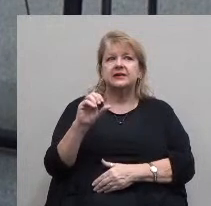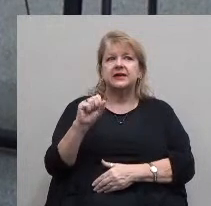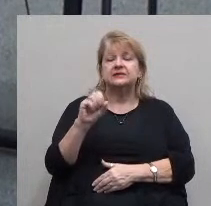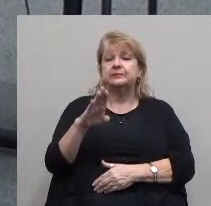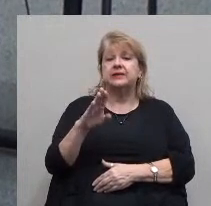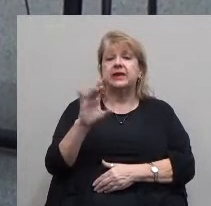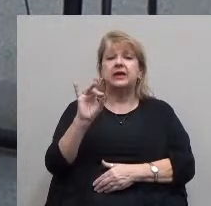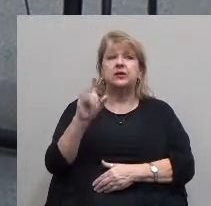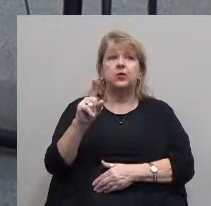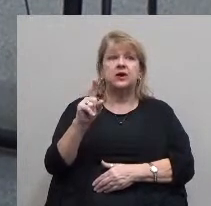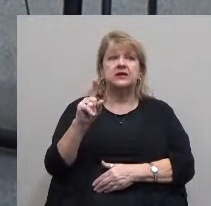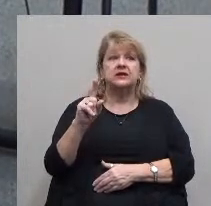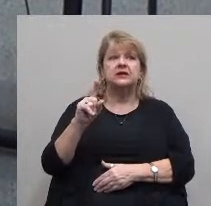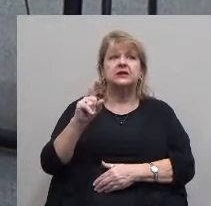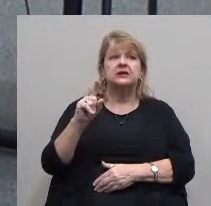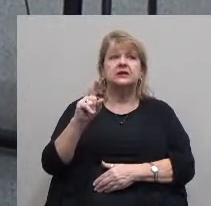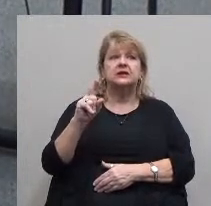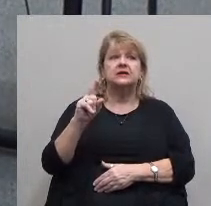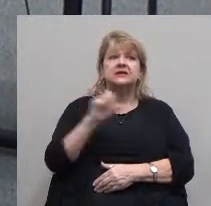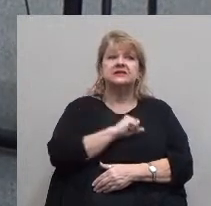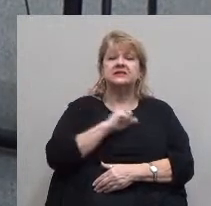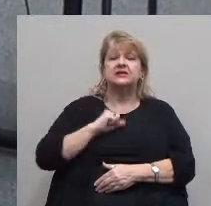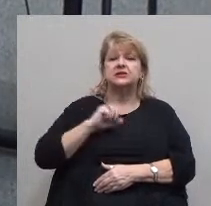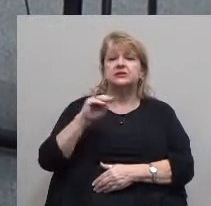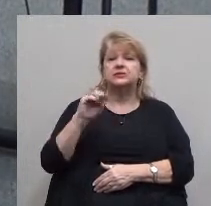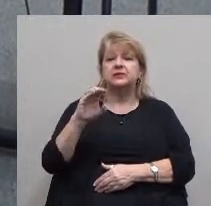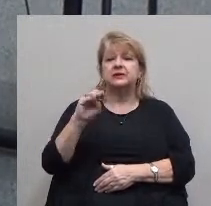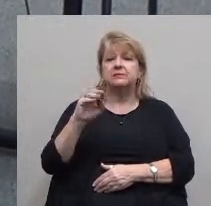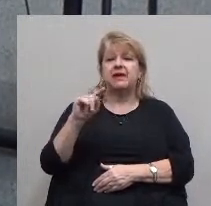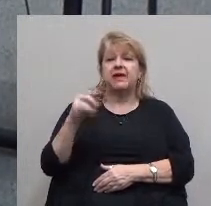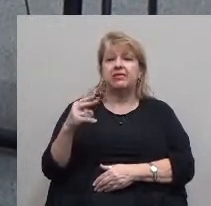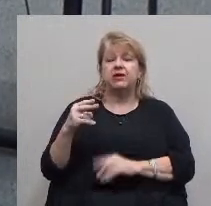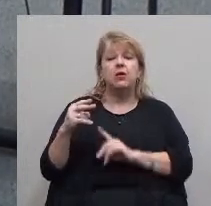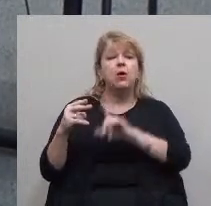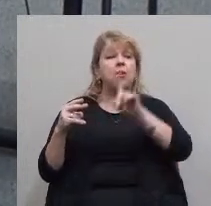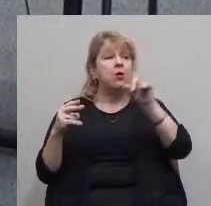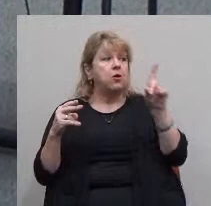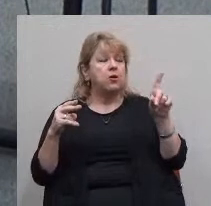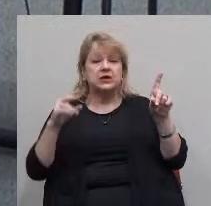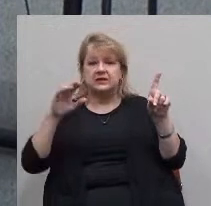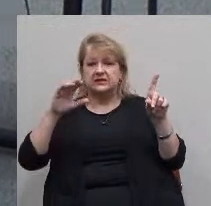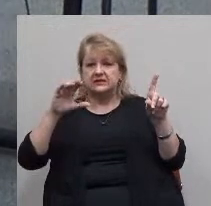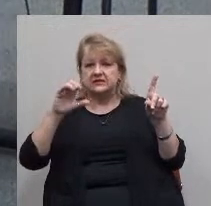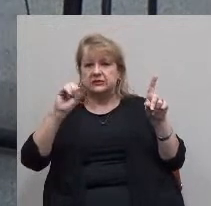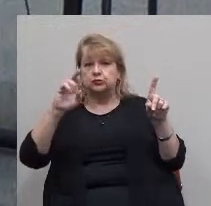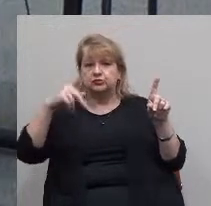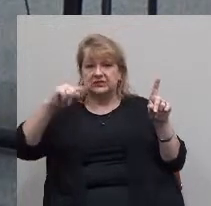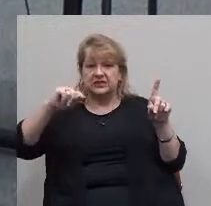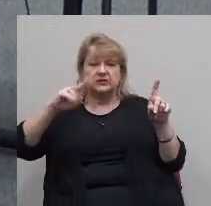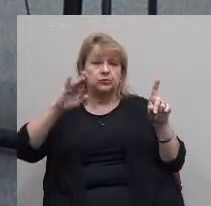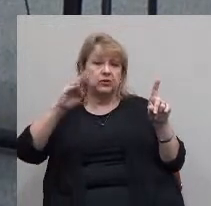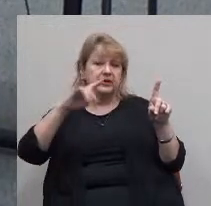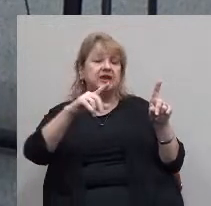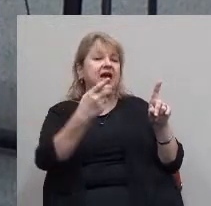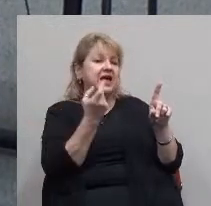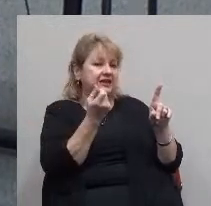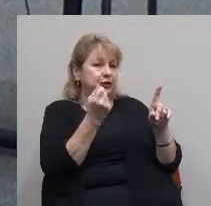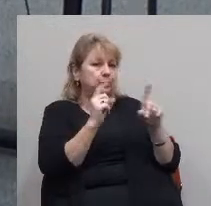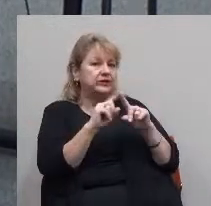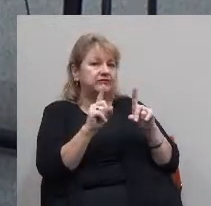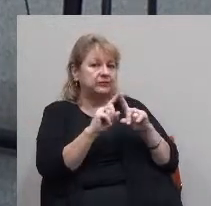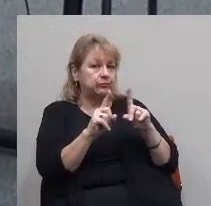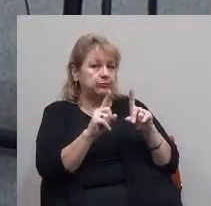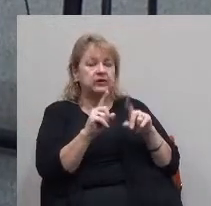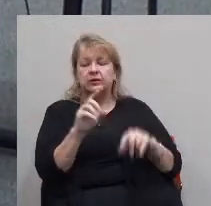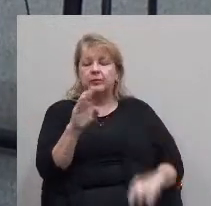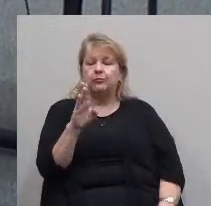Senator McMath. This will, Ethan, before you yes. go on, I just want to acknowledge, there was a little bit of a difference in process this year because of when the